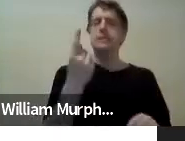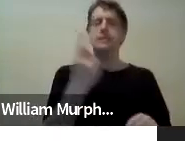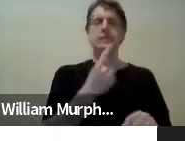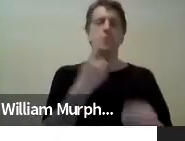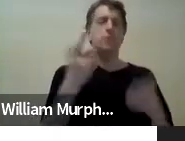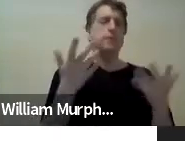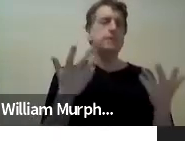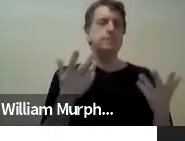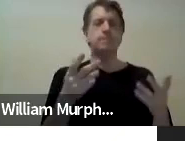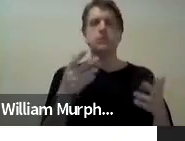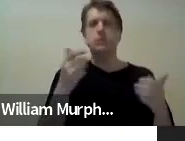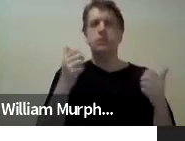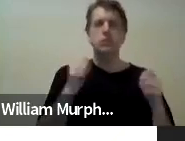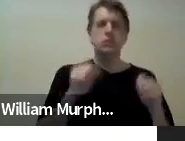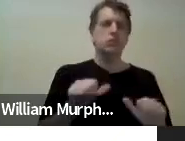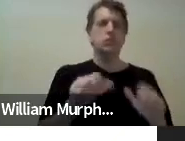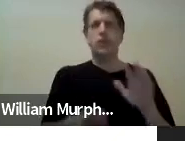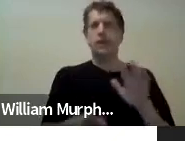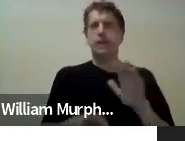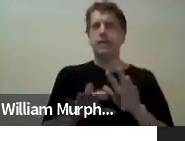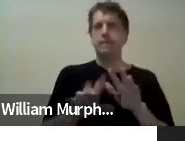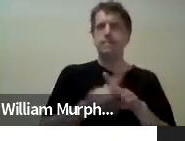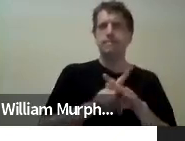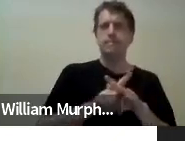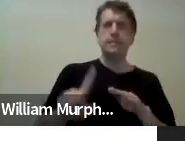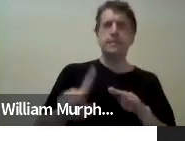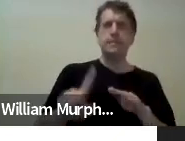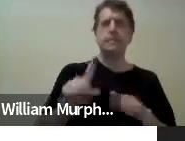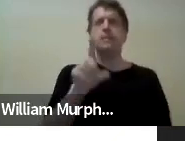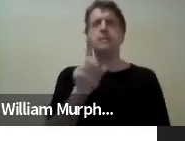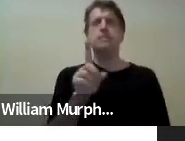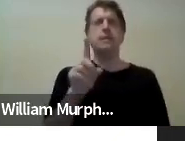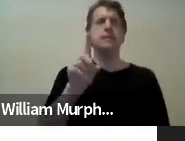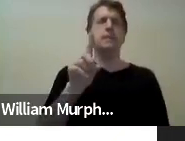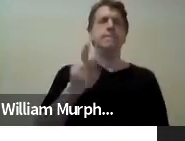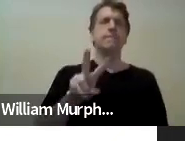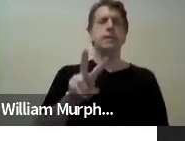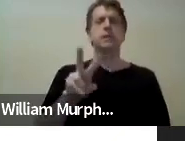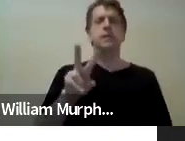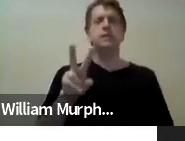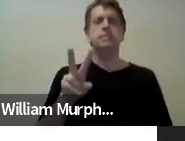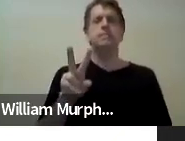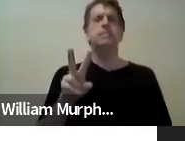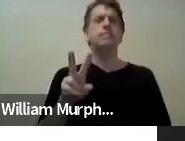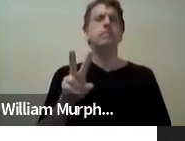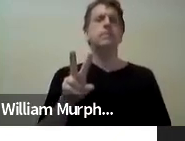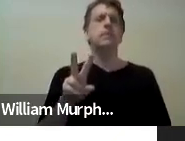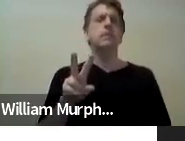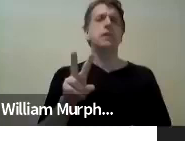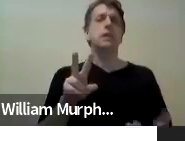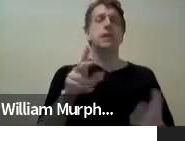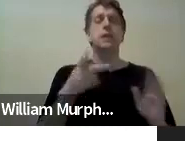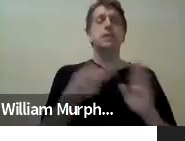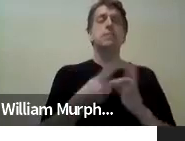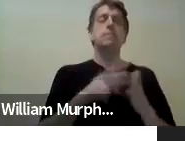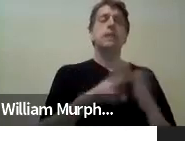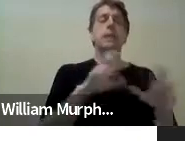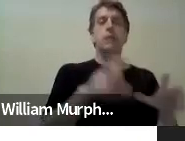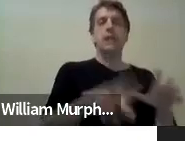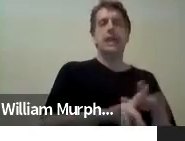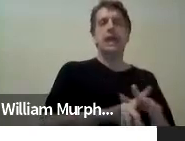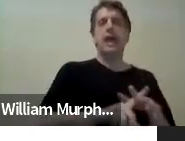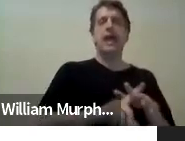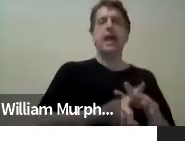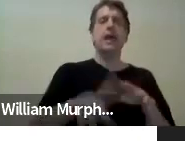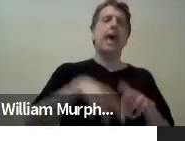that pathway to escape domestic violence, it has to do with, you know, getting from inside the house to somewhere outside of the house. And for